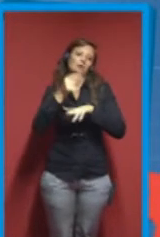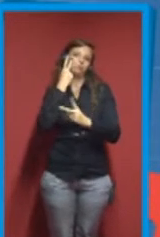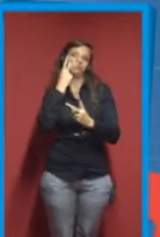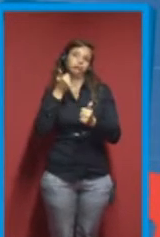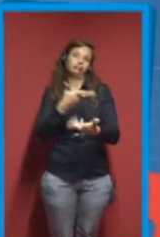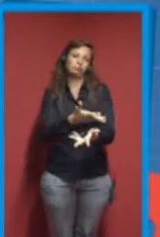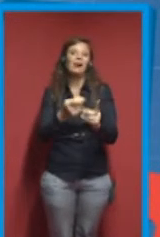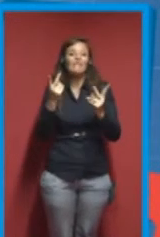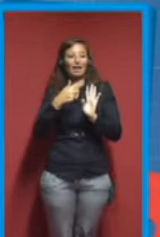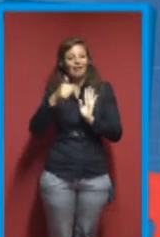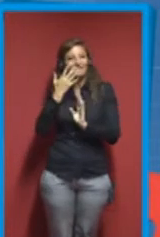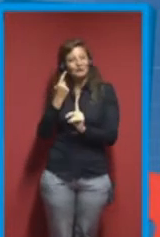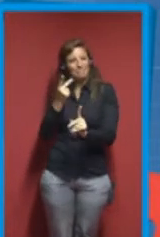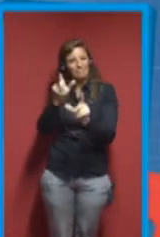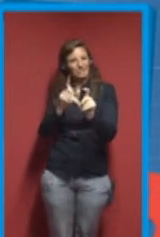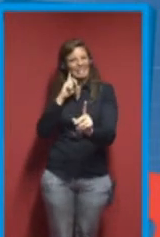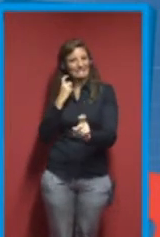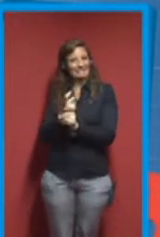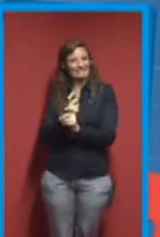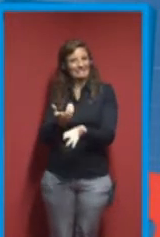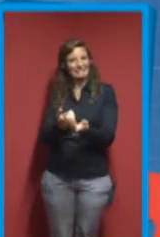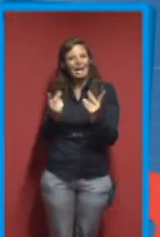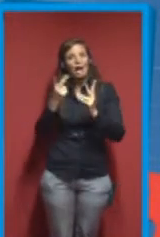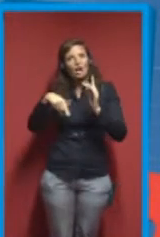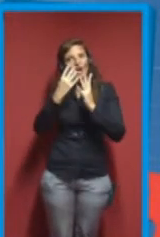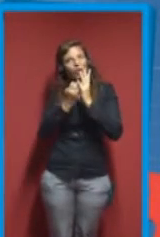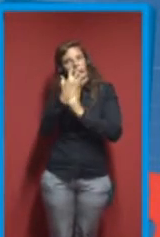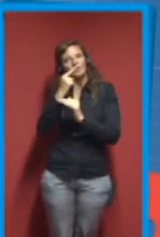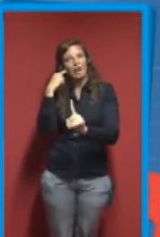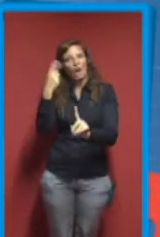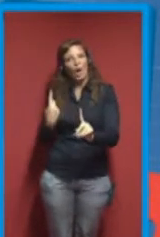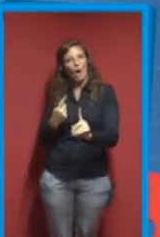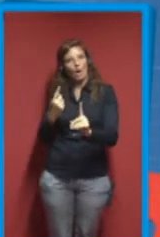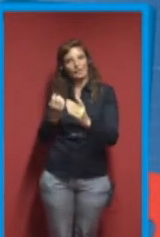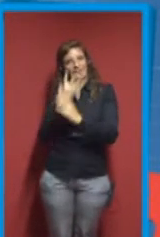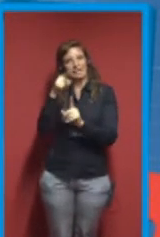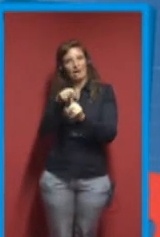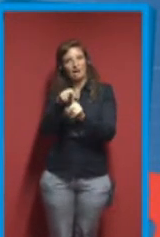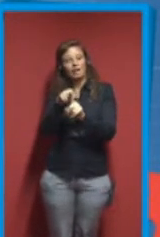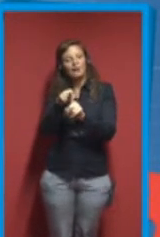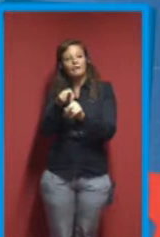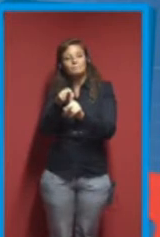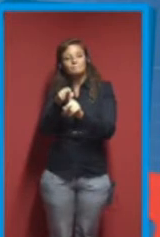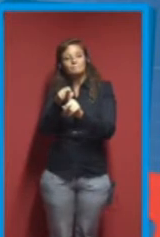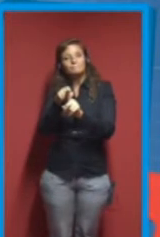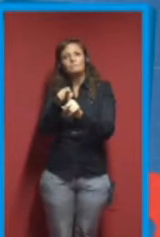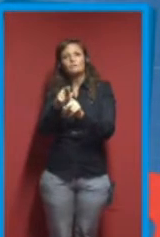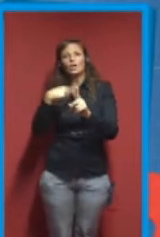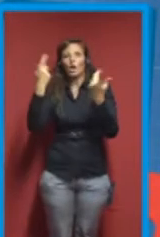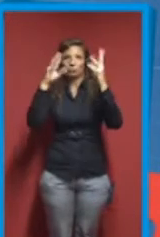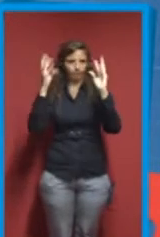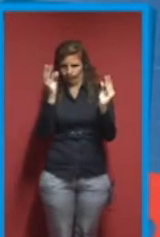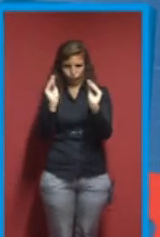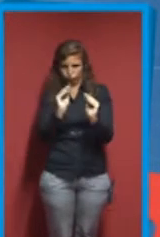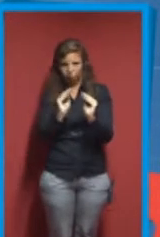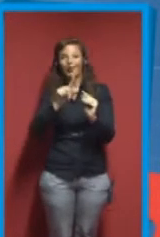for. We make them in London, we assemble them there, we paint them, we stick the eyelashes on, we put them in boxes.